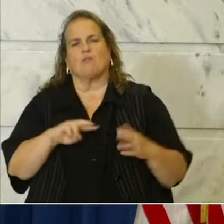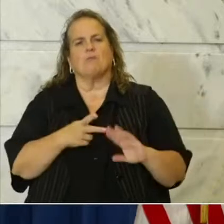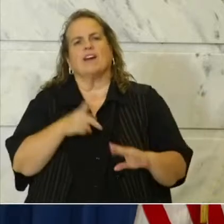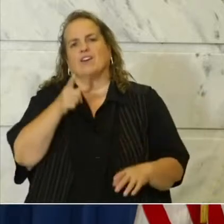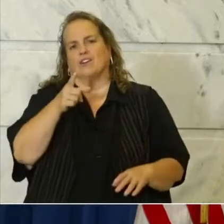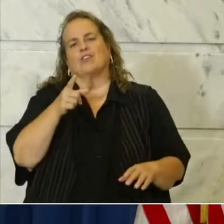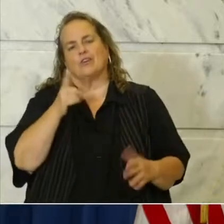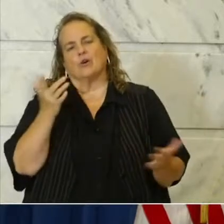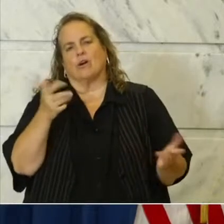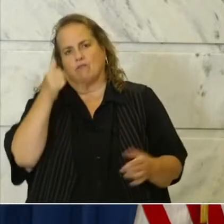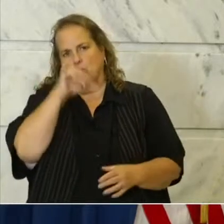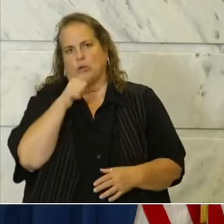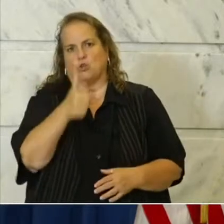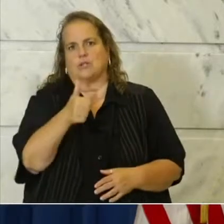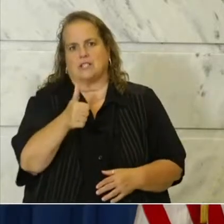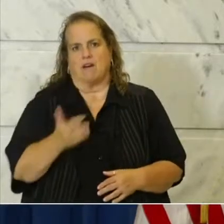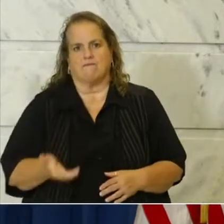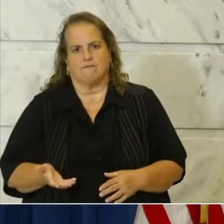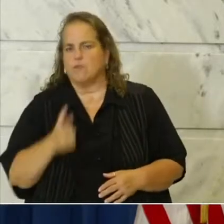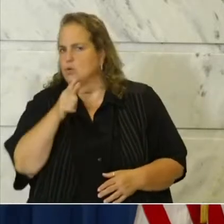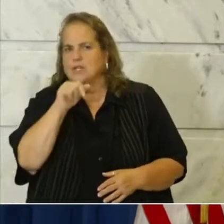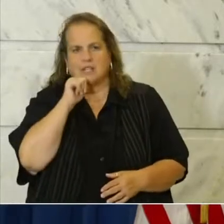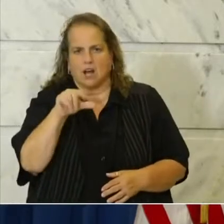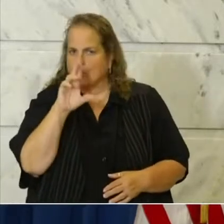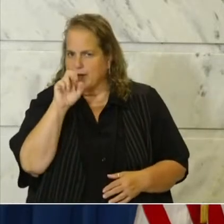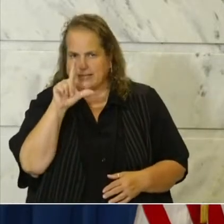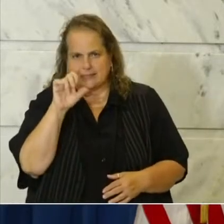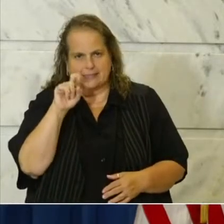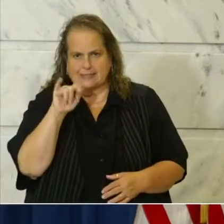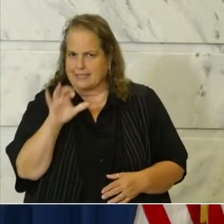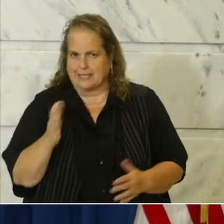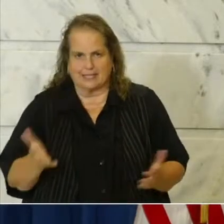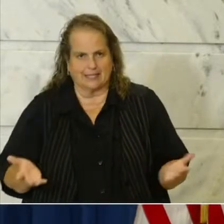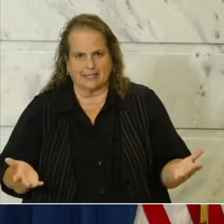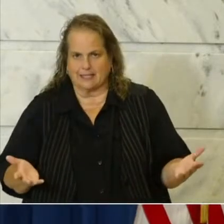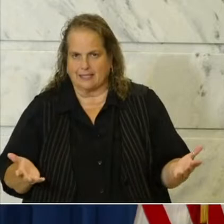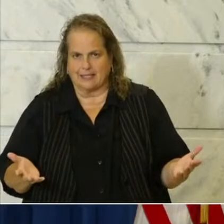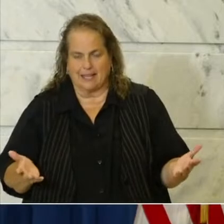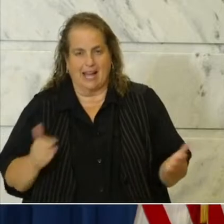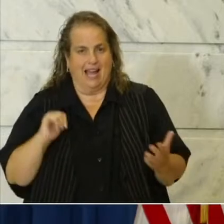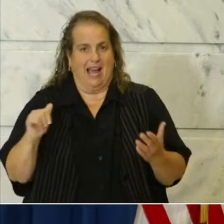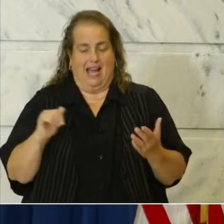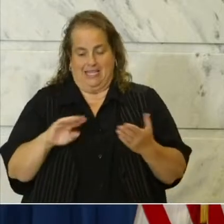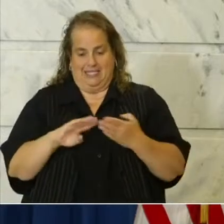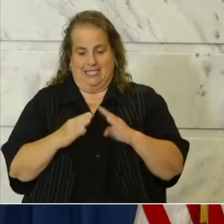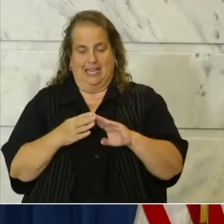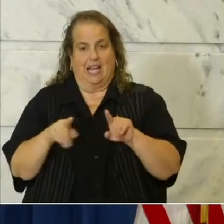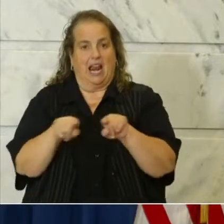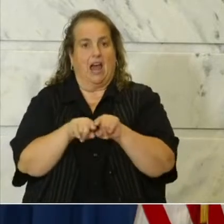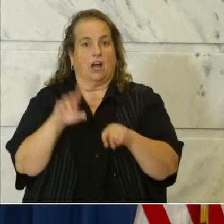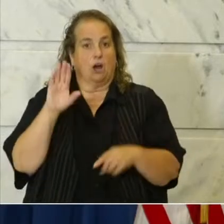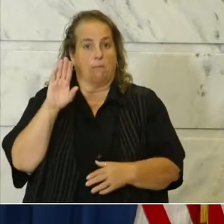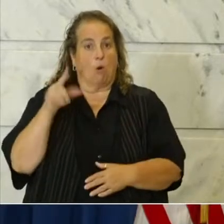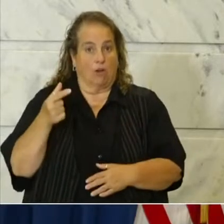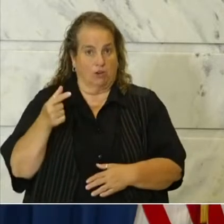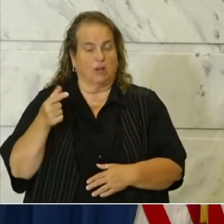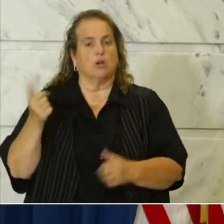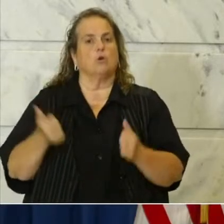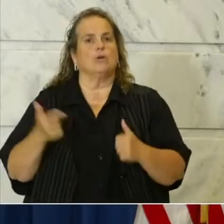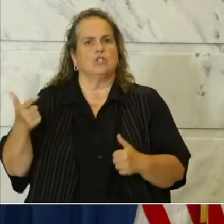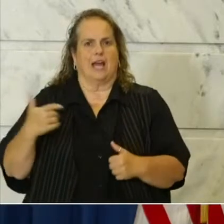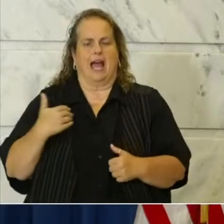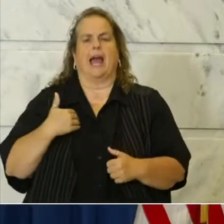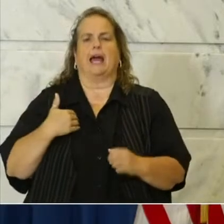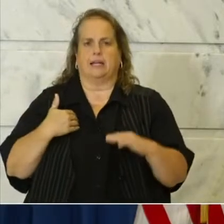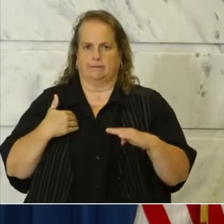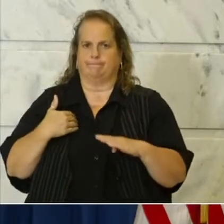that we're not being realistic. So to think that a city like Bowling Green, which has had already a period of increase